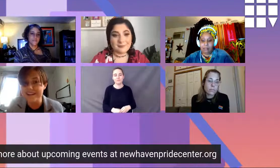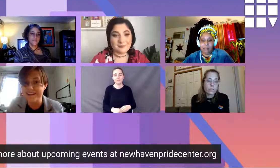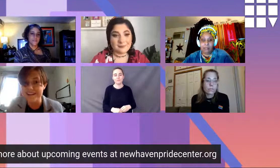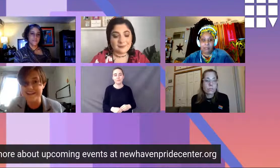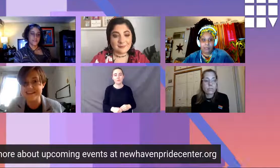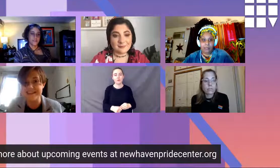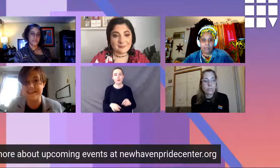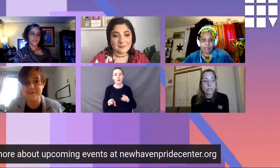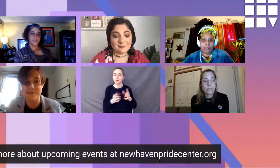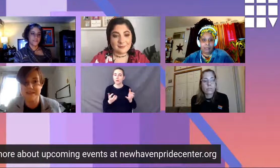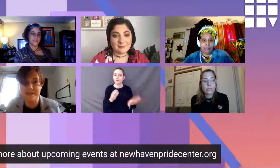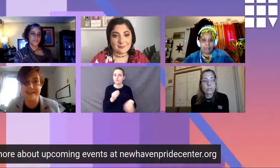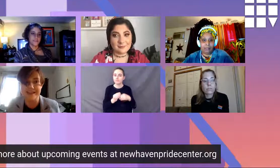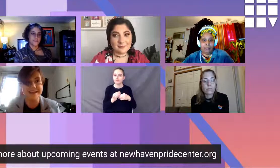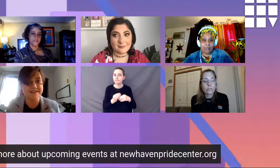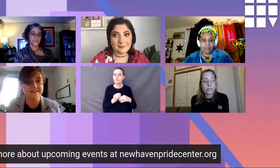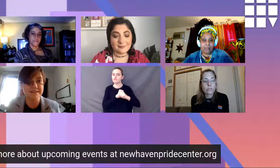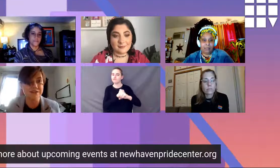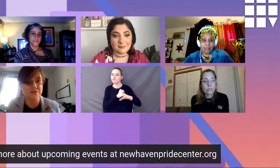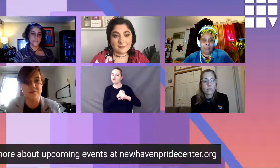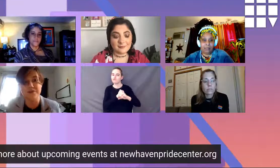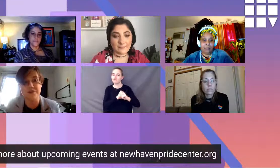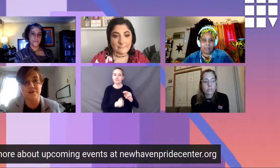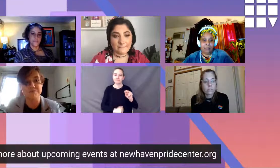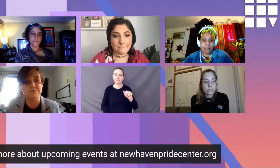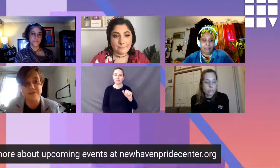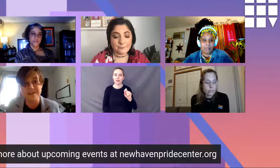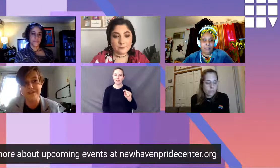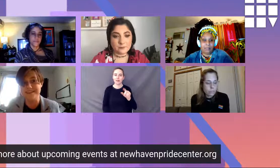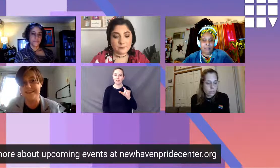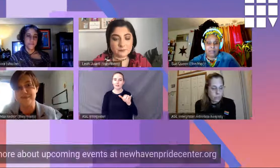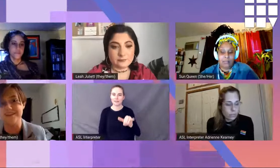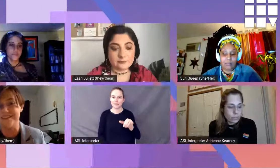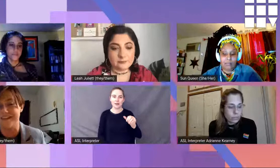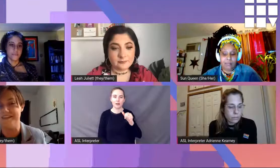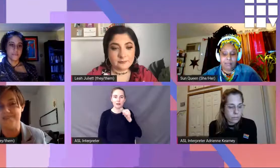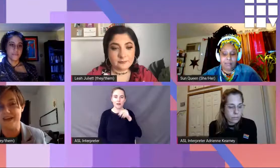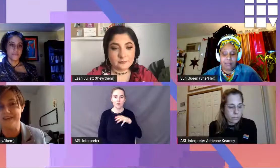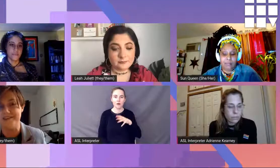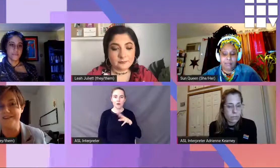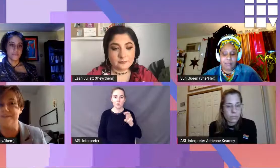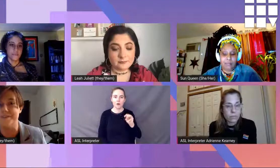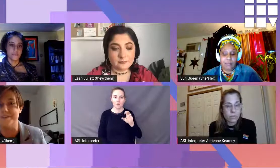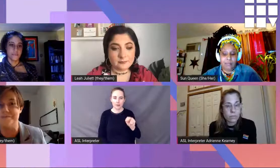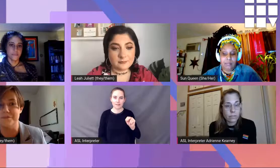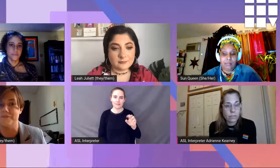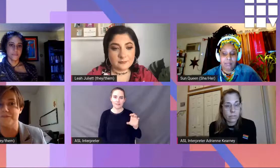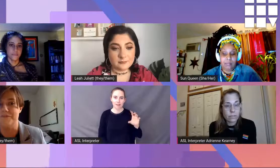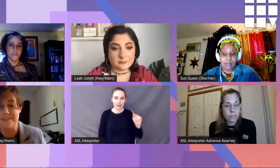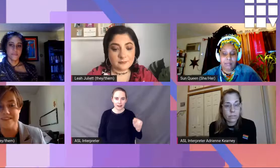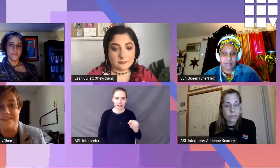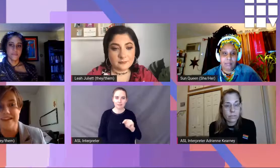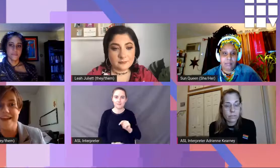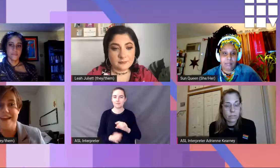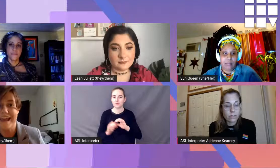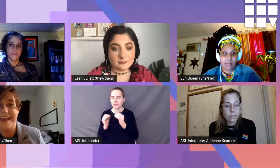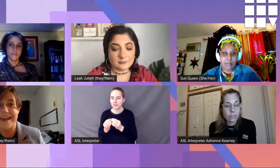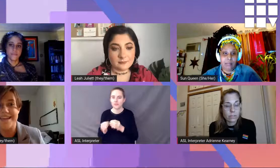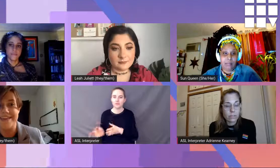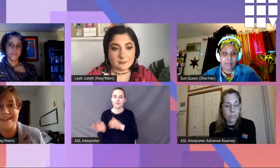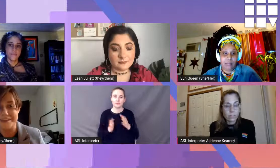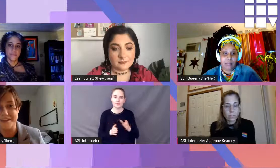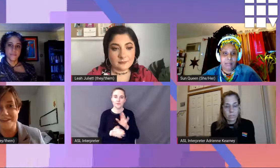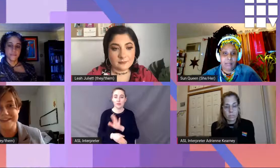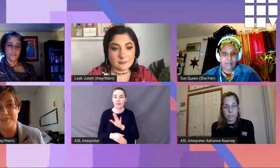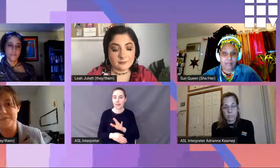plug again the Nasty Women Connecticut and Institute of Sacred Music exhibit, Silent Fire, that opens on March 15th.